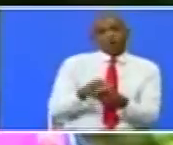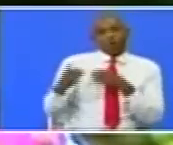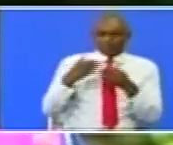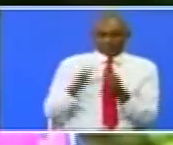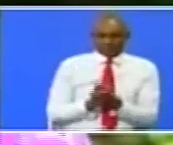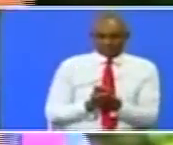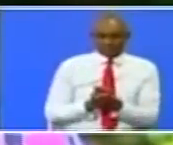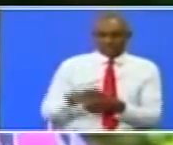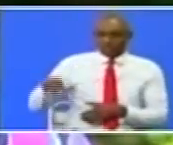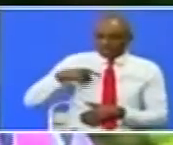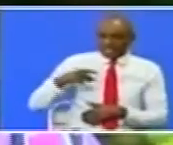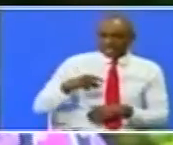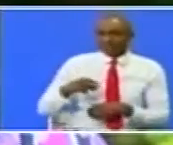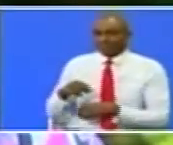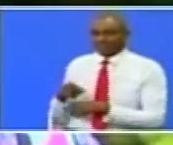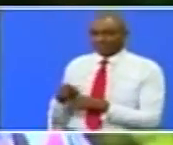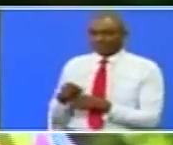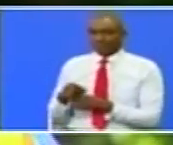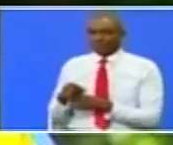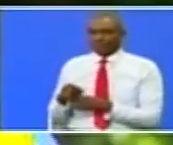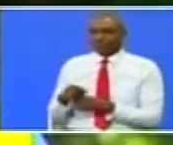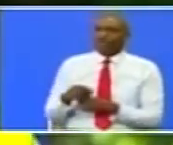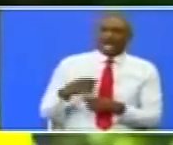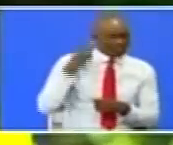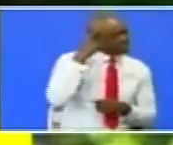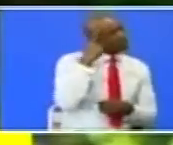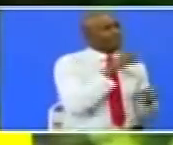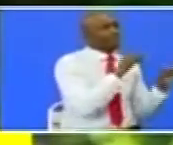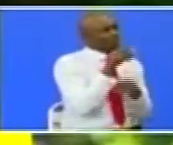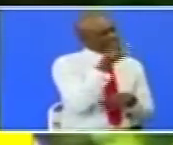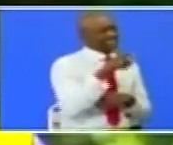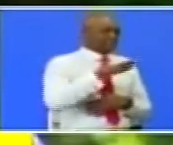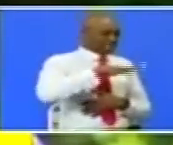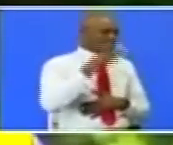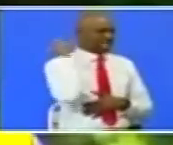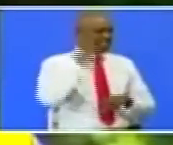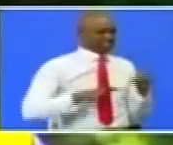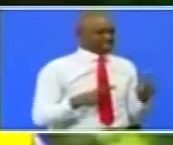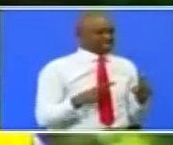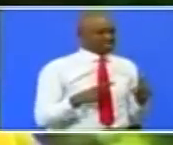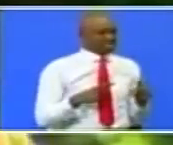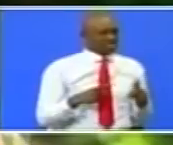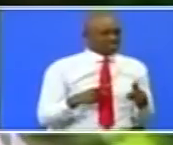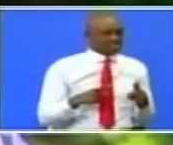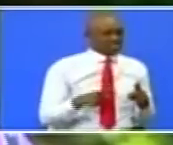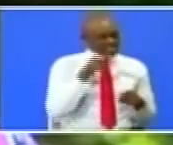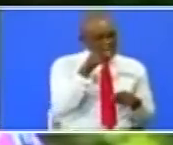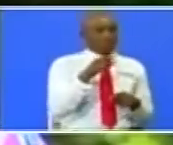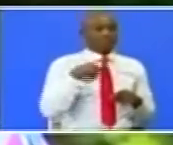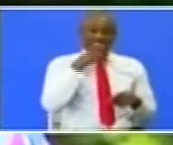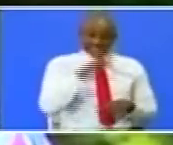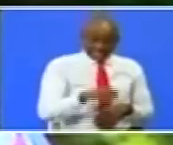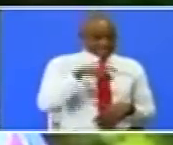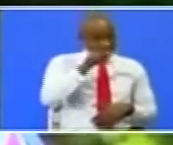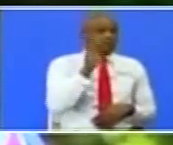we moved to this place a while back last year. And but Elijah by then